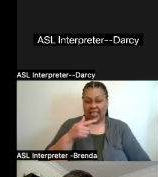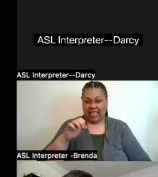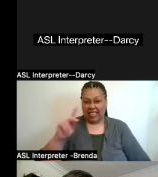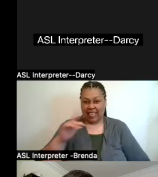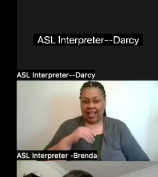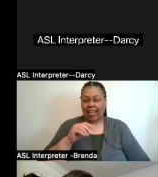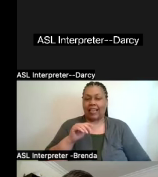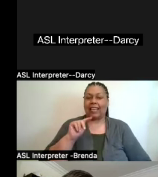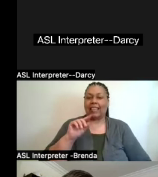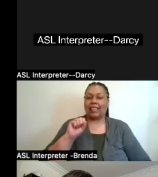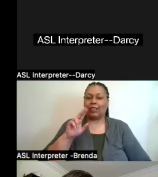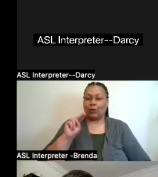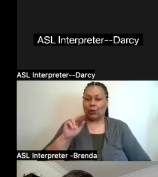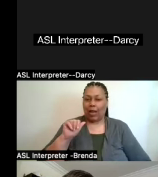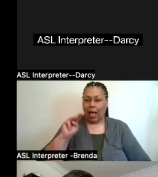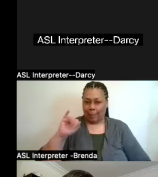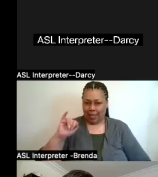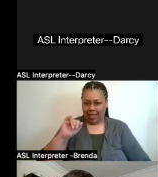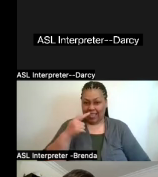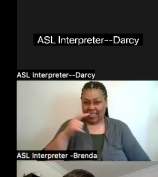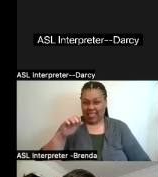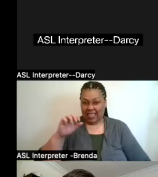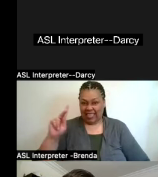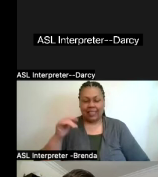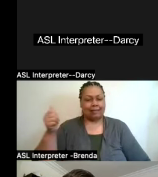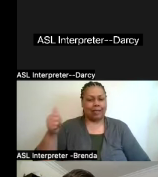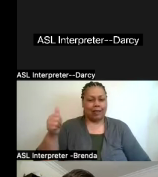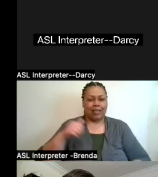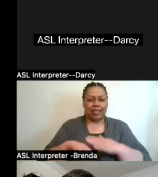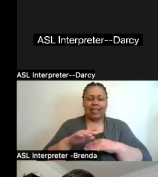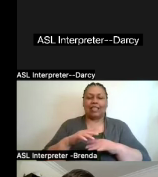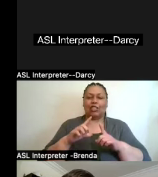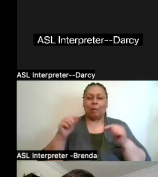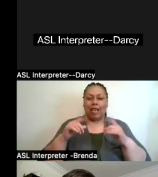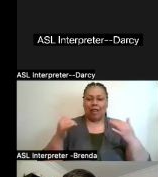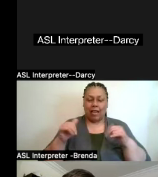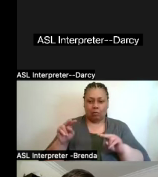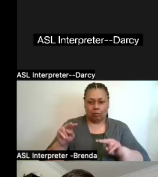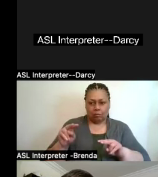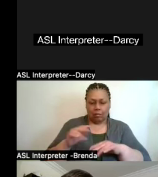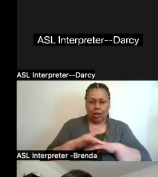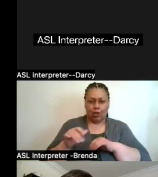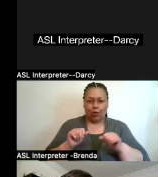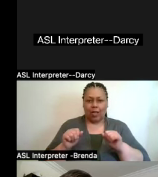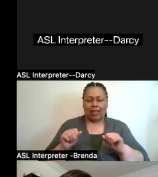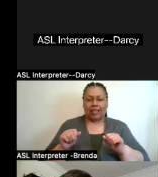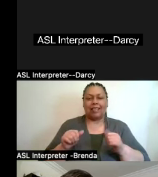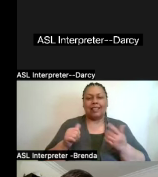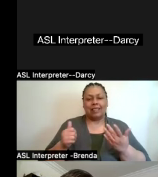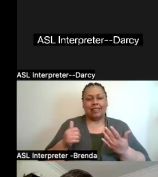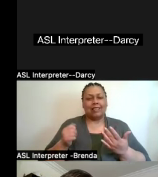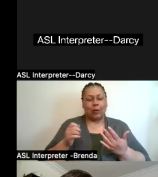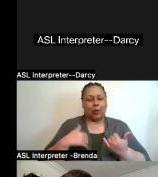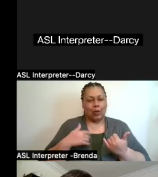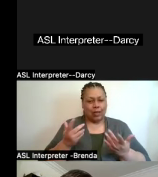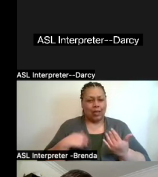follow all this stuff. He's out in Japan right now, so I'm monitoring earthquakes in Japan and California for him this week, just to make sure that